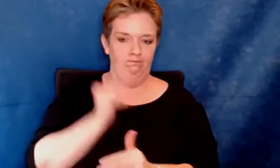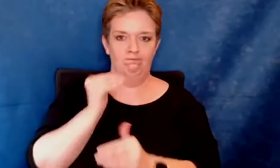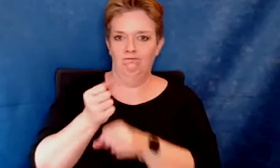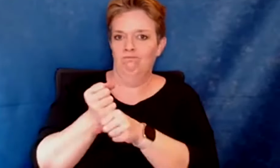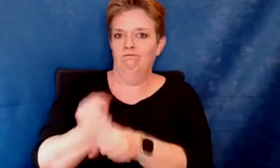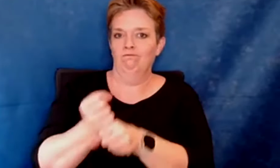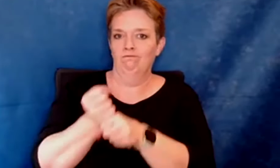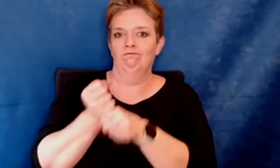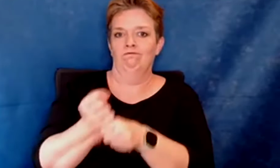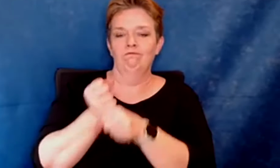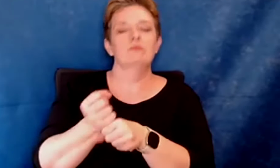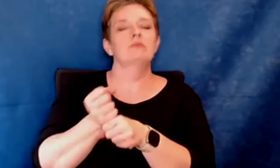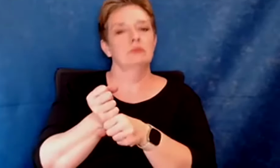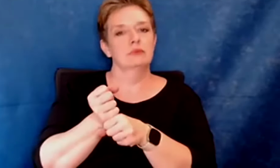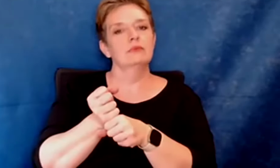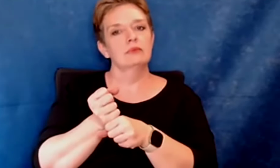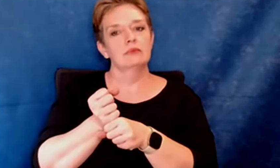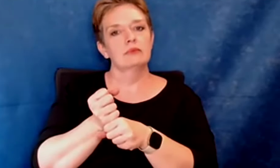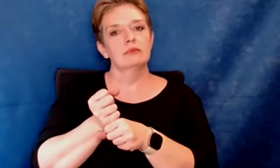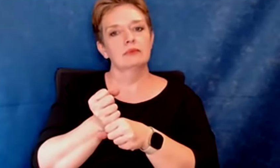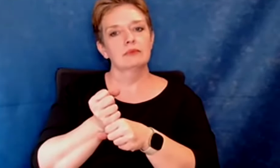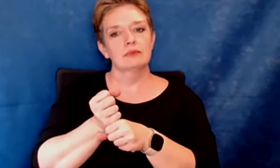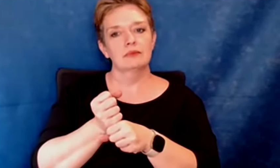art and